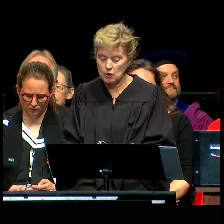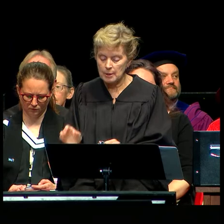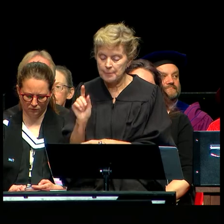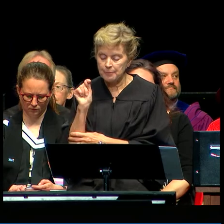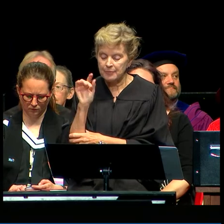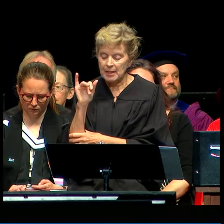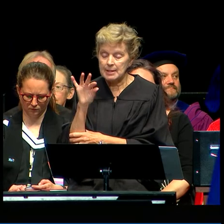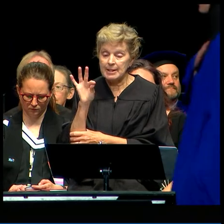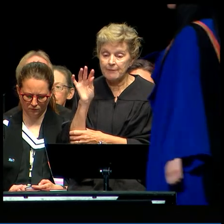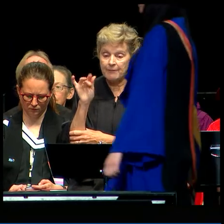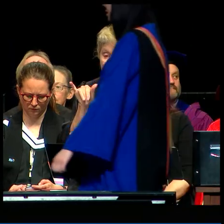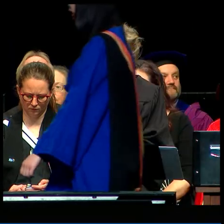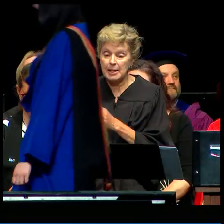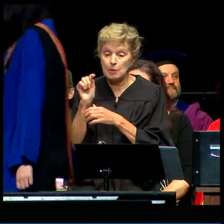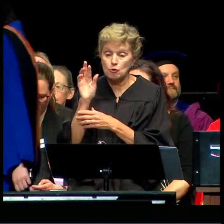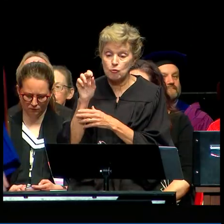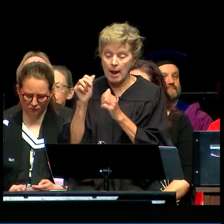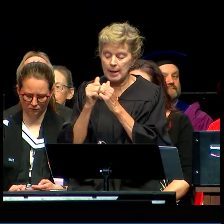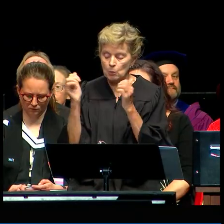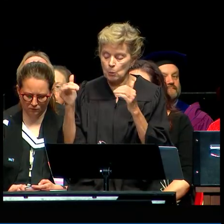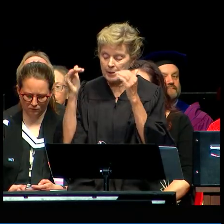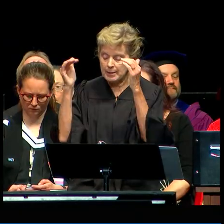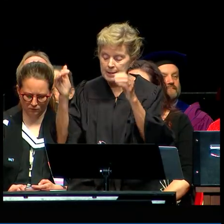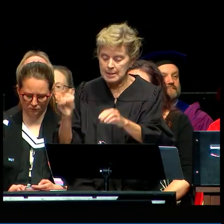Tiffany Tran, with distinction.